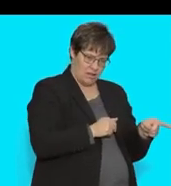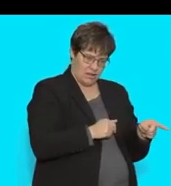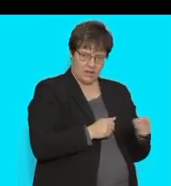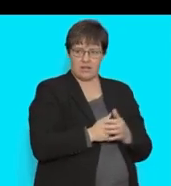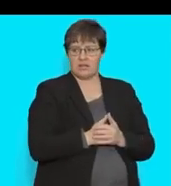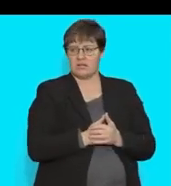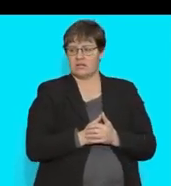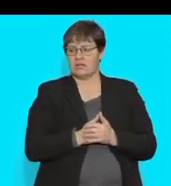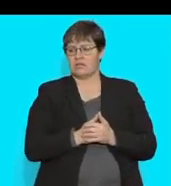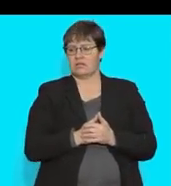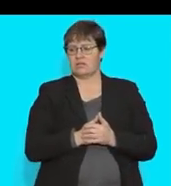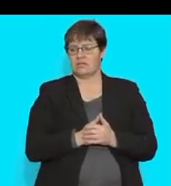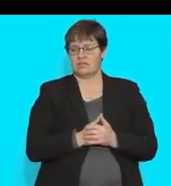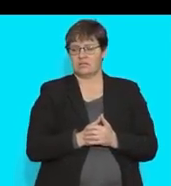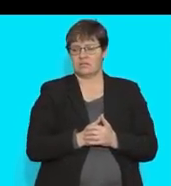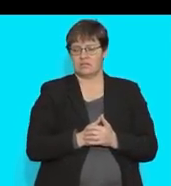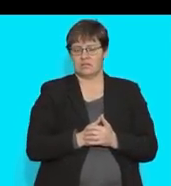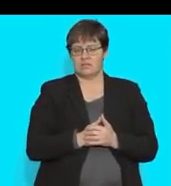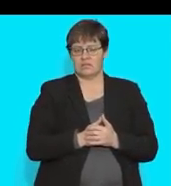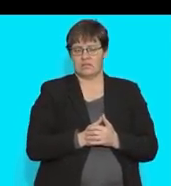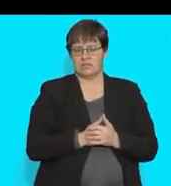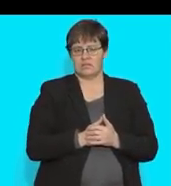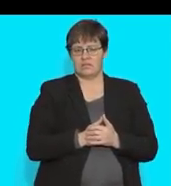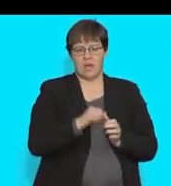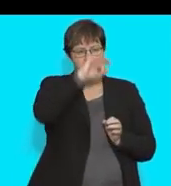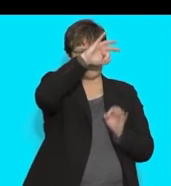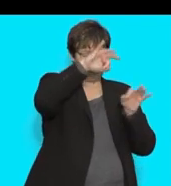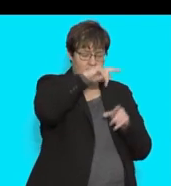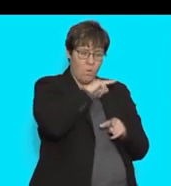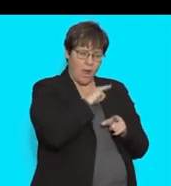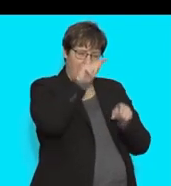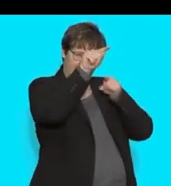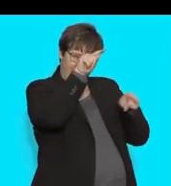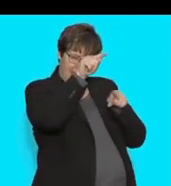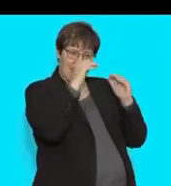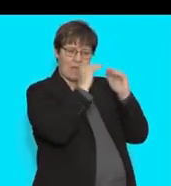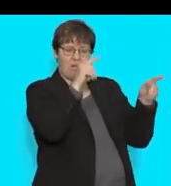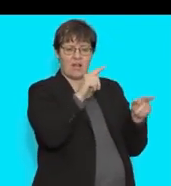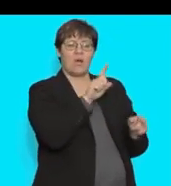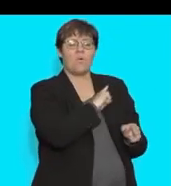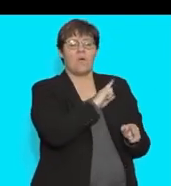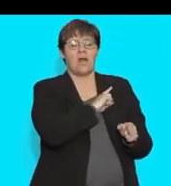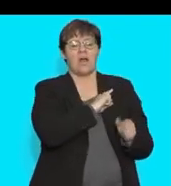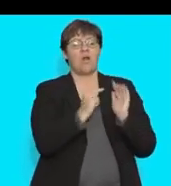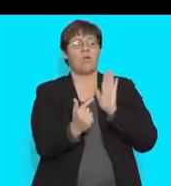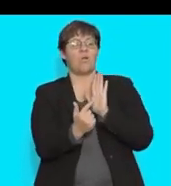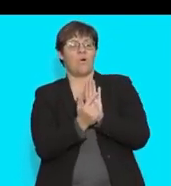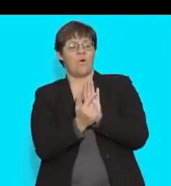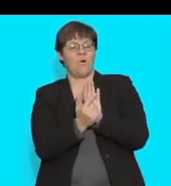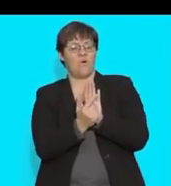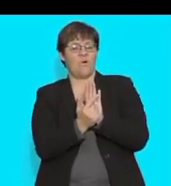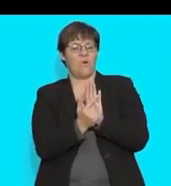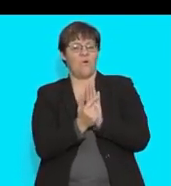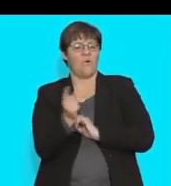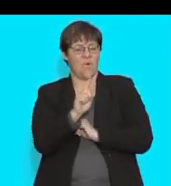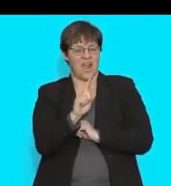to, let me make it three liners, will be equals to that one there, because you can apply the laws that